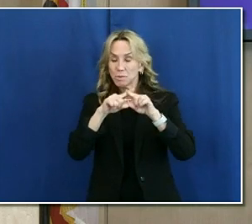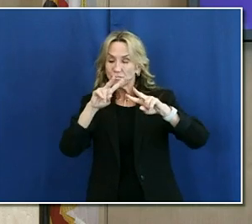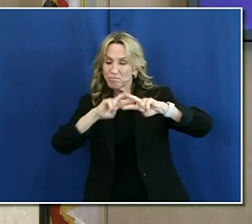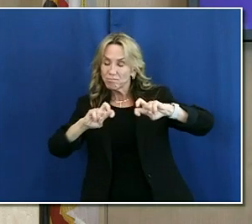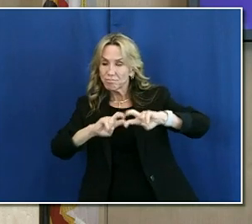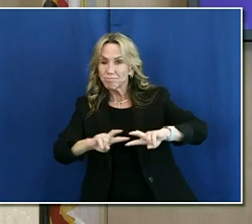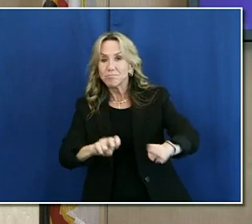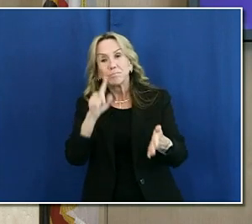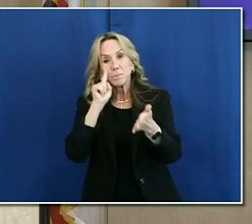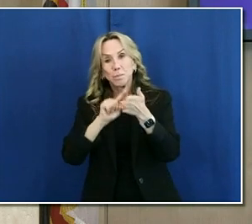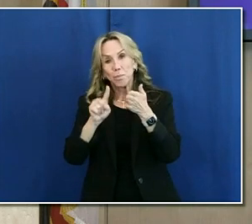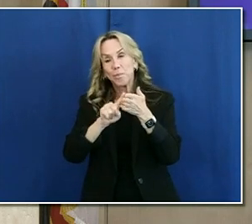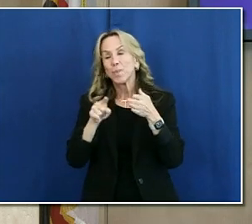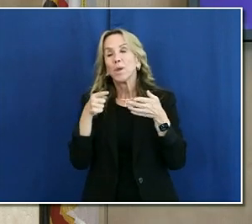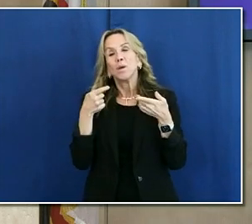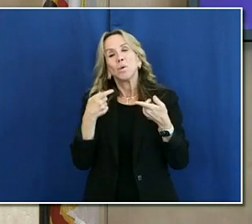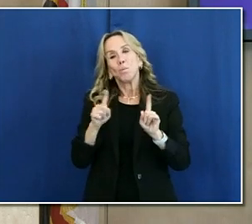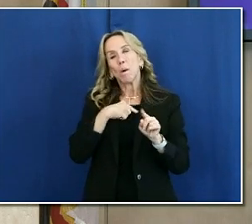on.